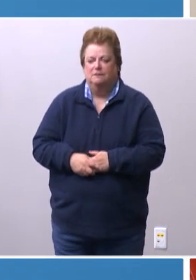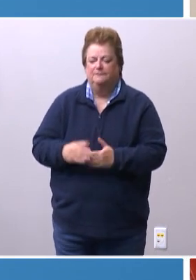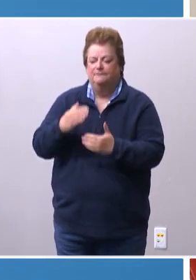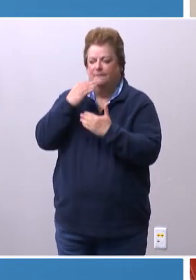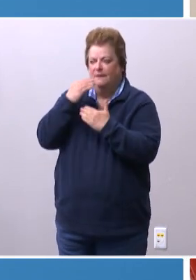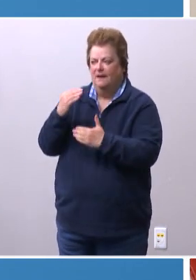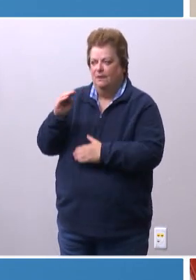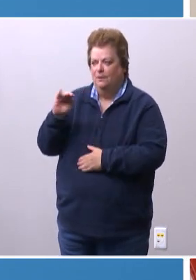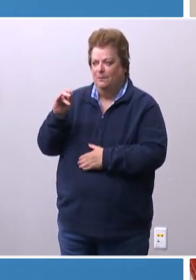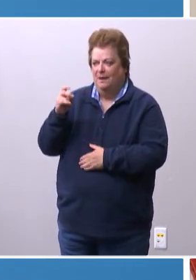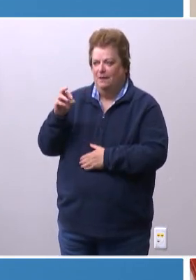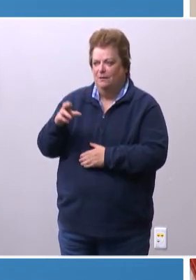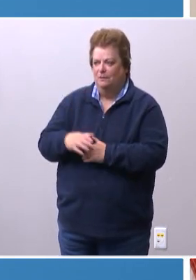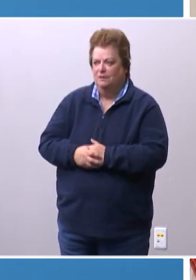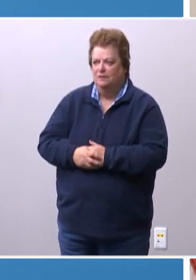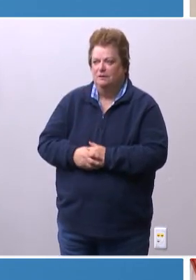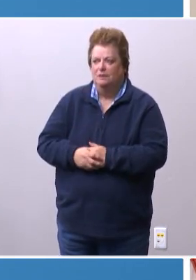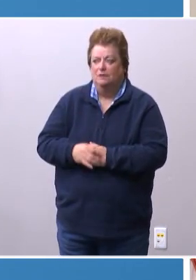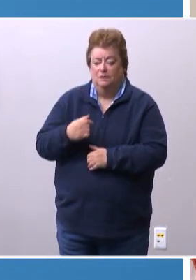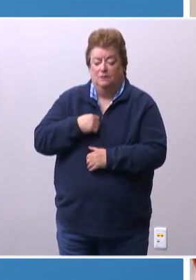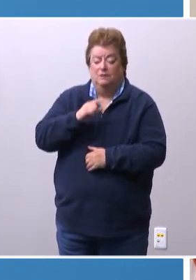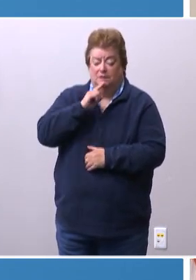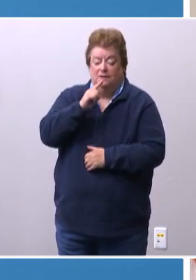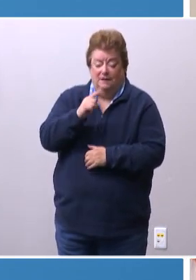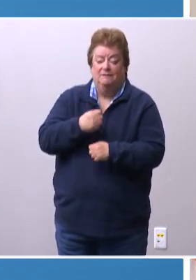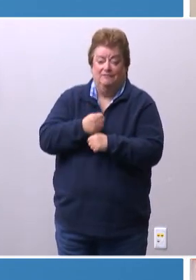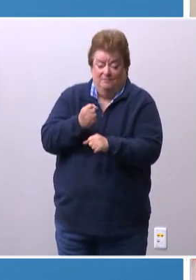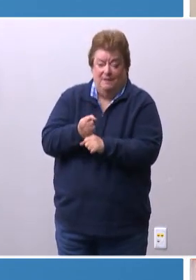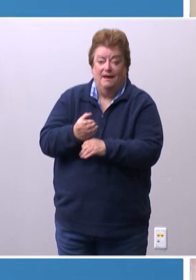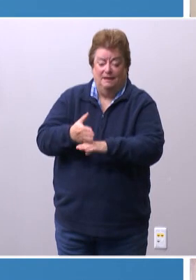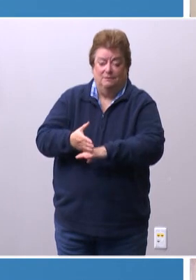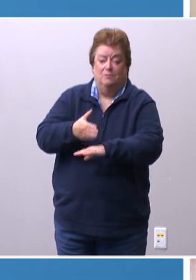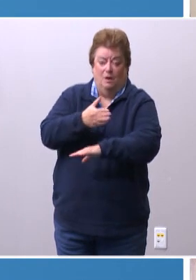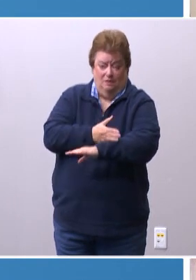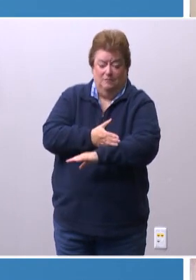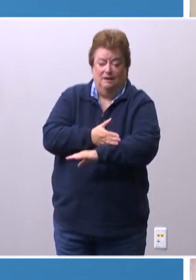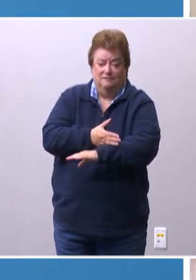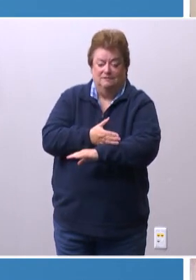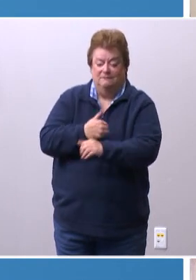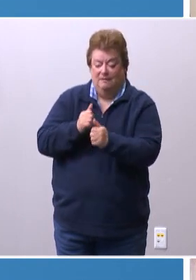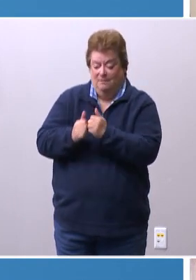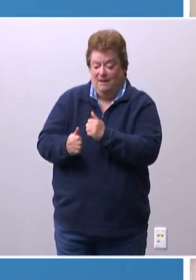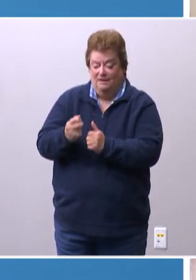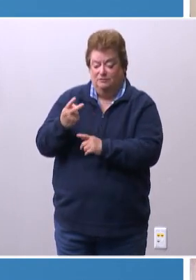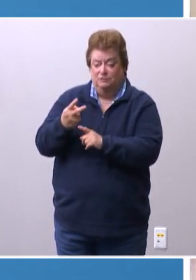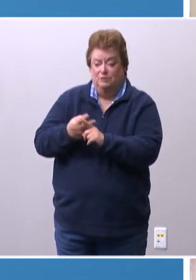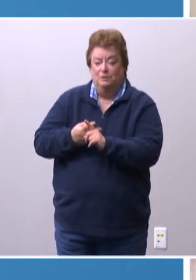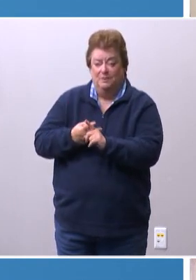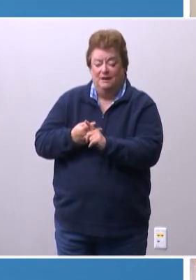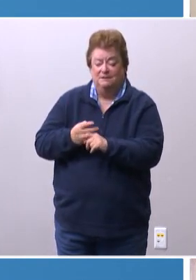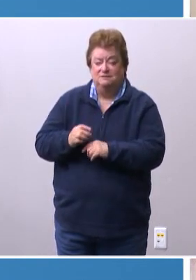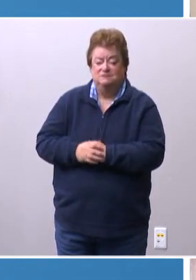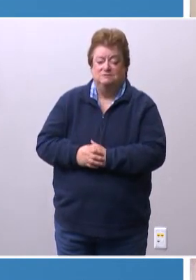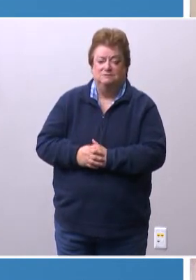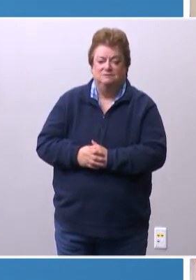Thank you, Mayor. We have indeed made progress over the past 2 months, and